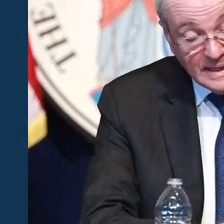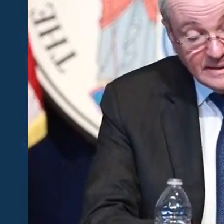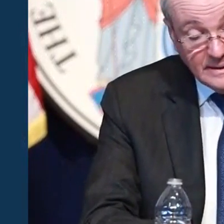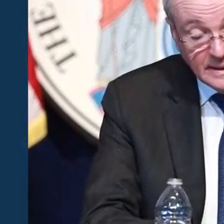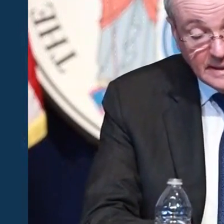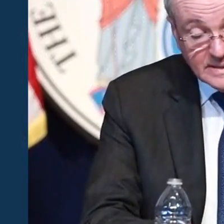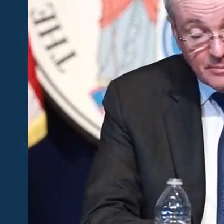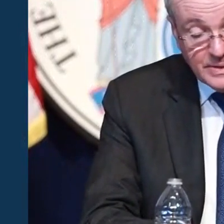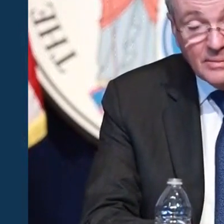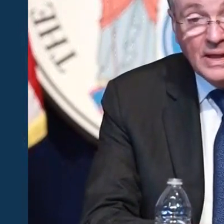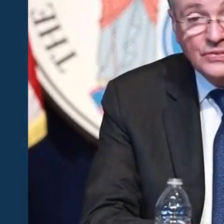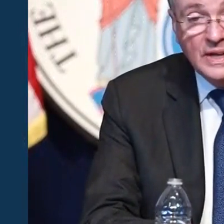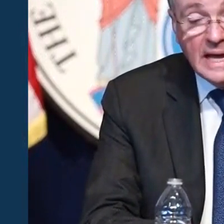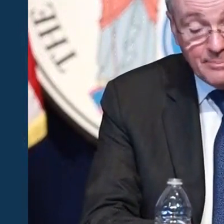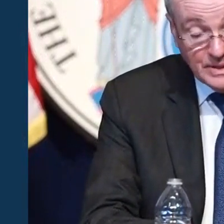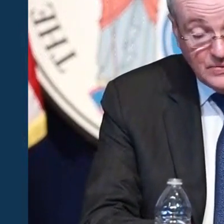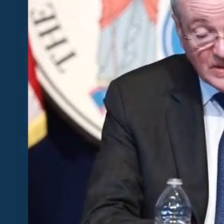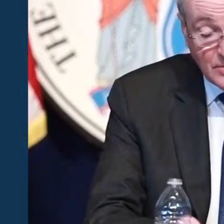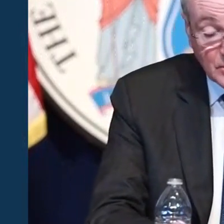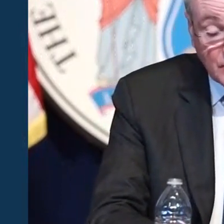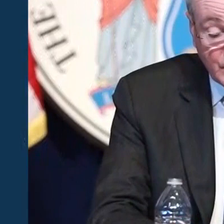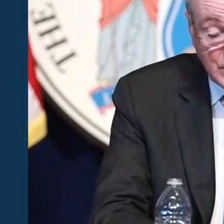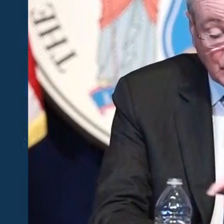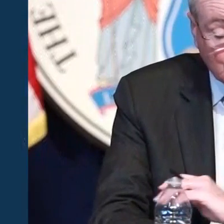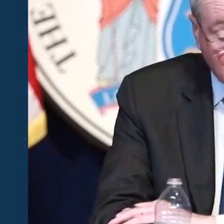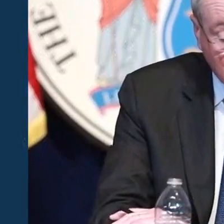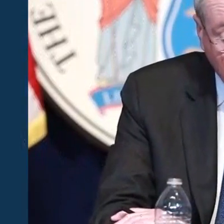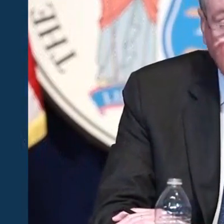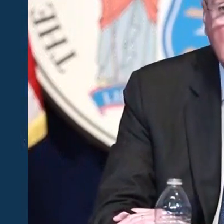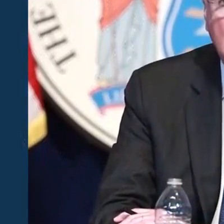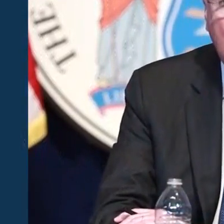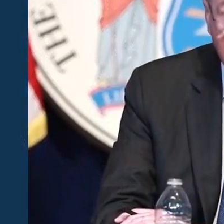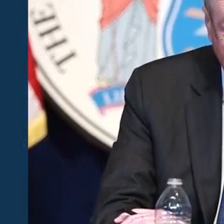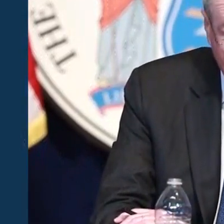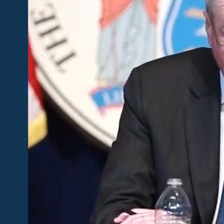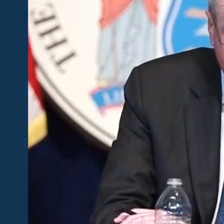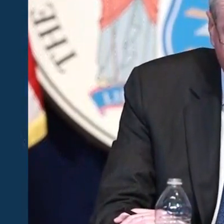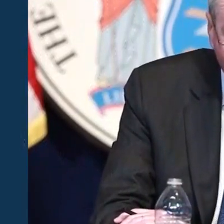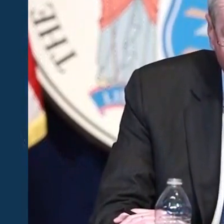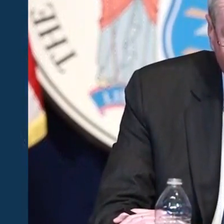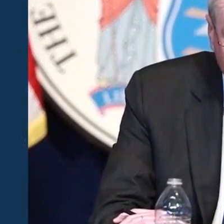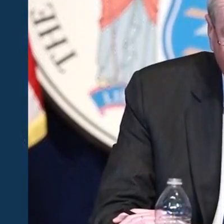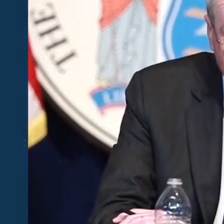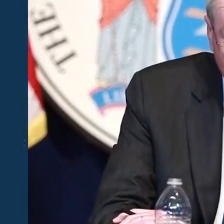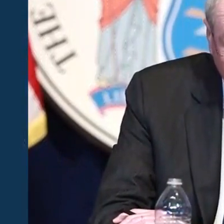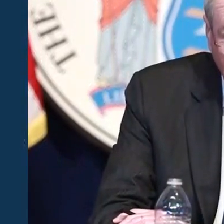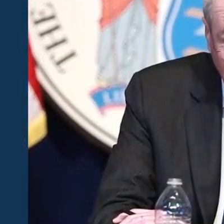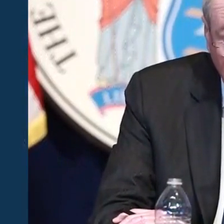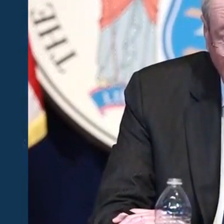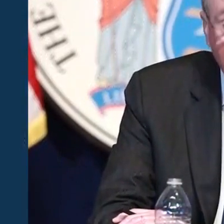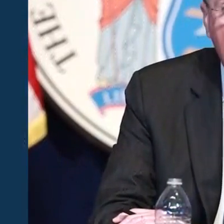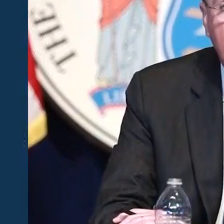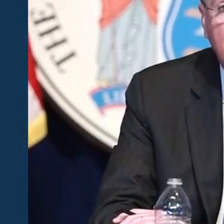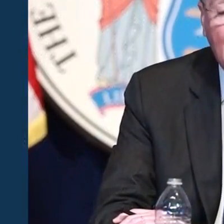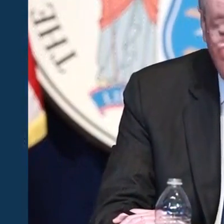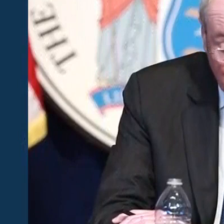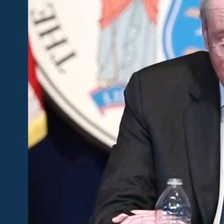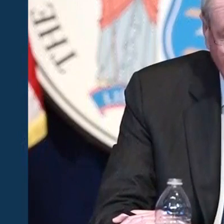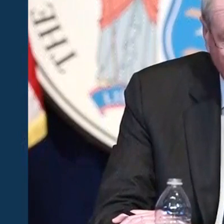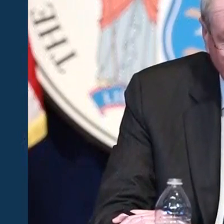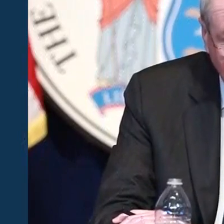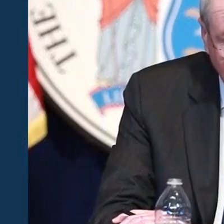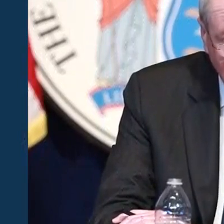period ending at 10 p.m. last night, happily 556 residents were discharged. And we celebrate this with them and